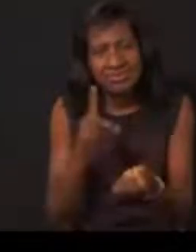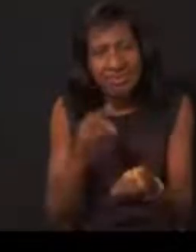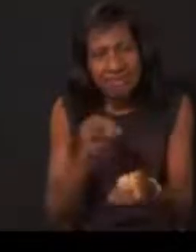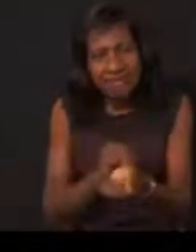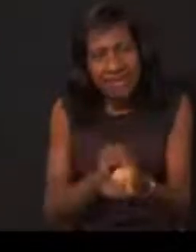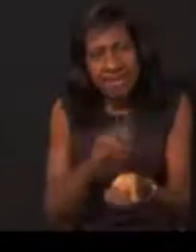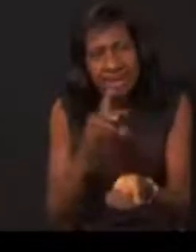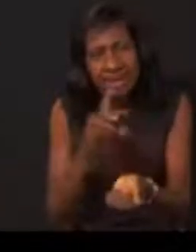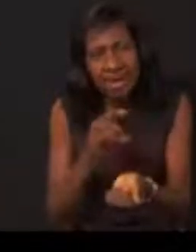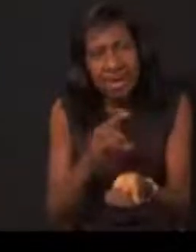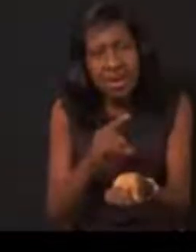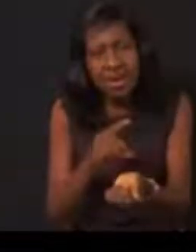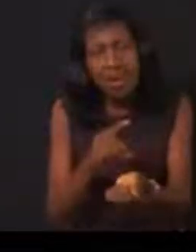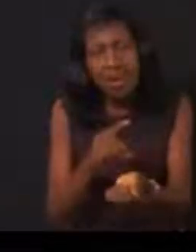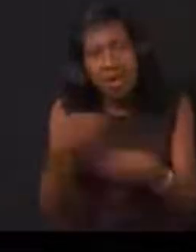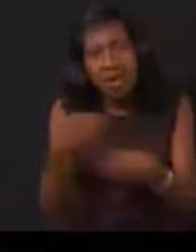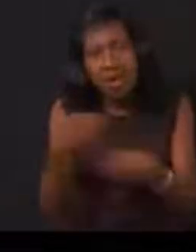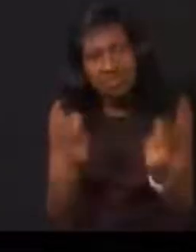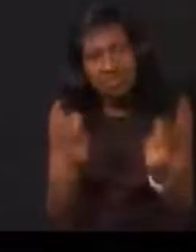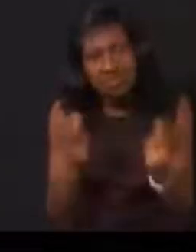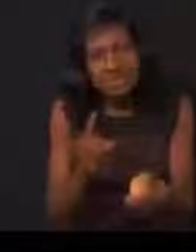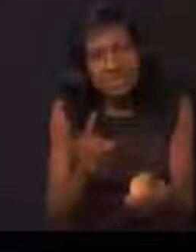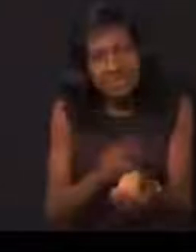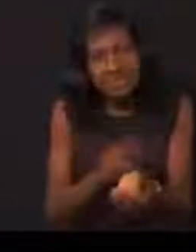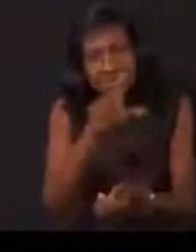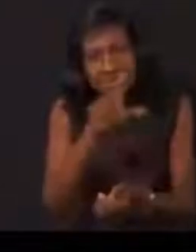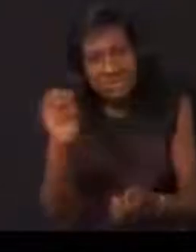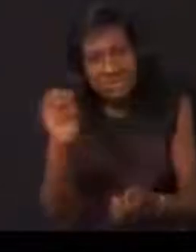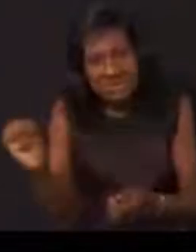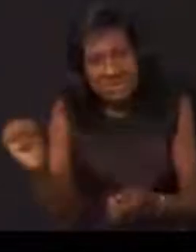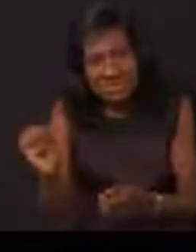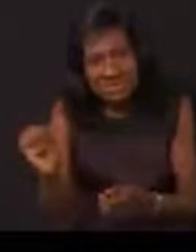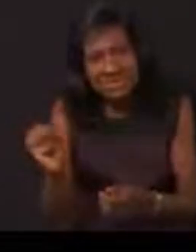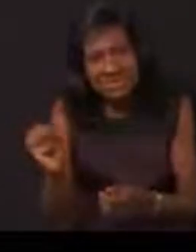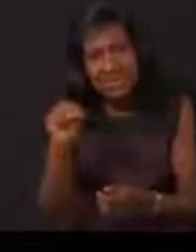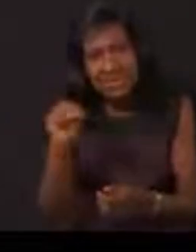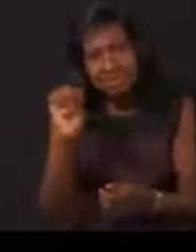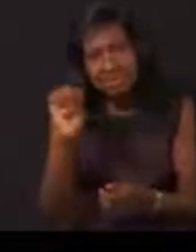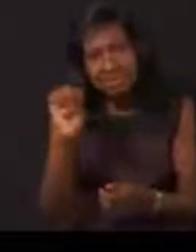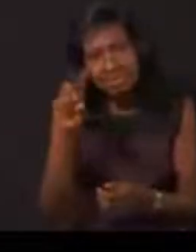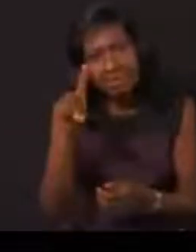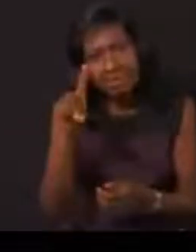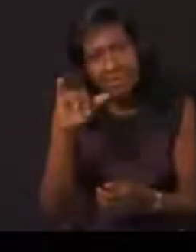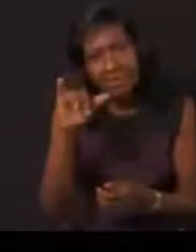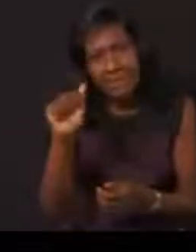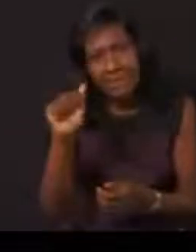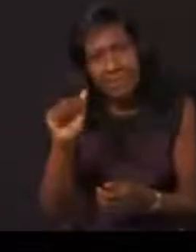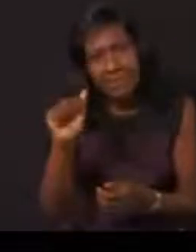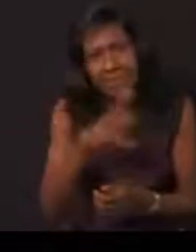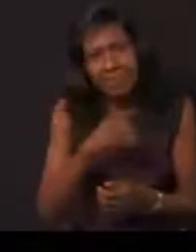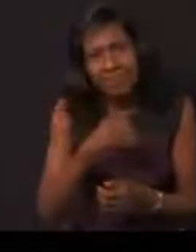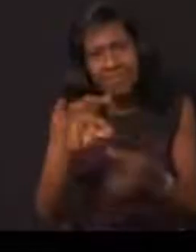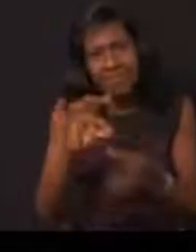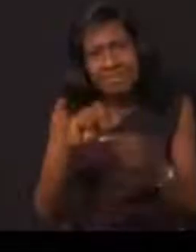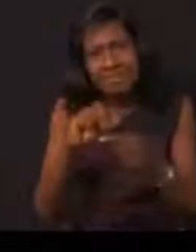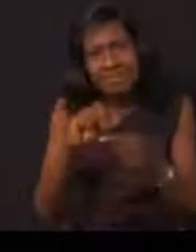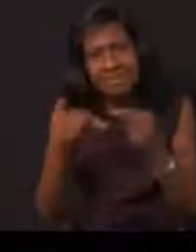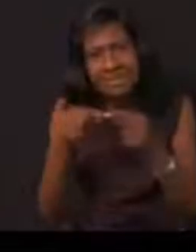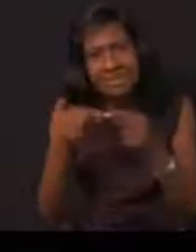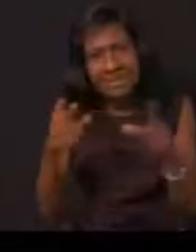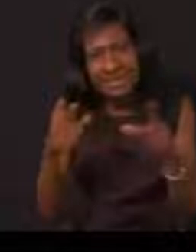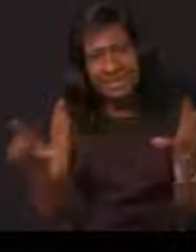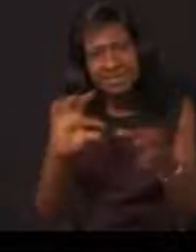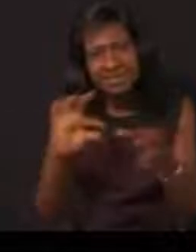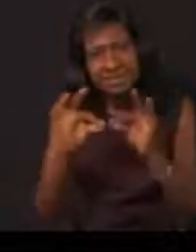John Lee, senior health officials and senior civil servants, the media, and of course our sign language interpreter. We also have some members of the